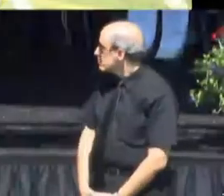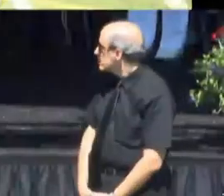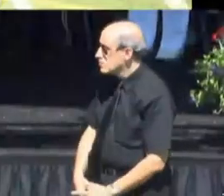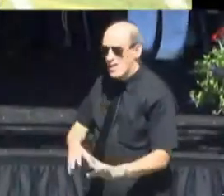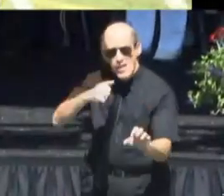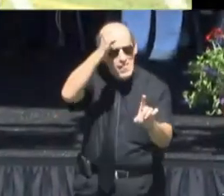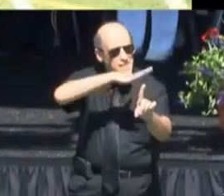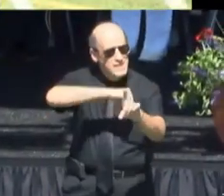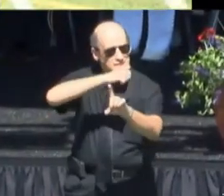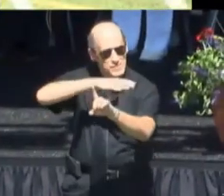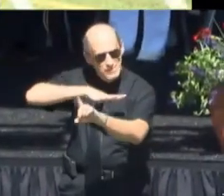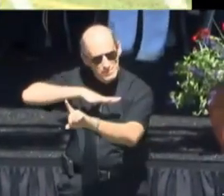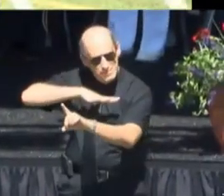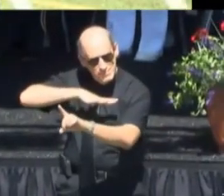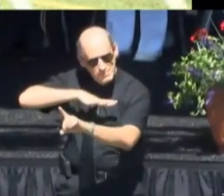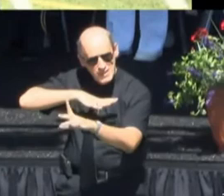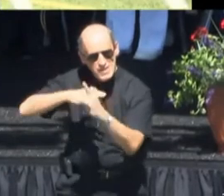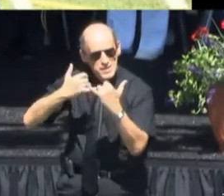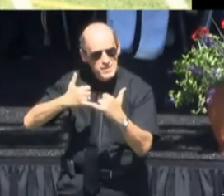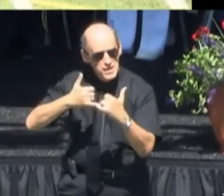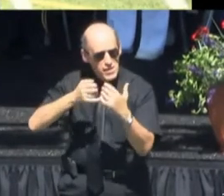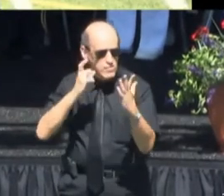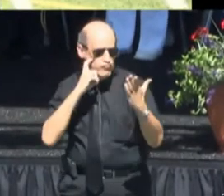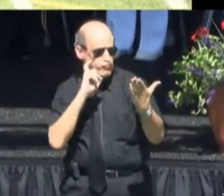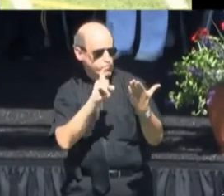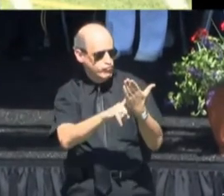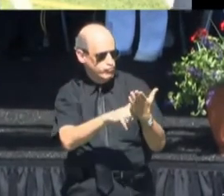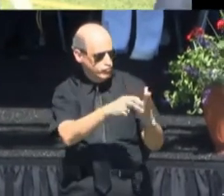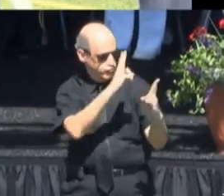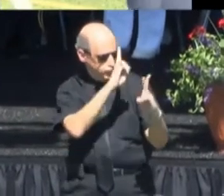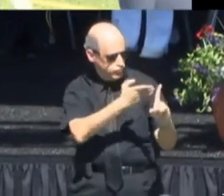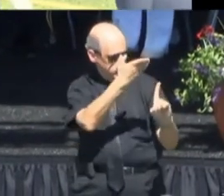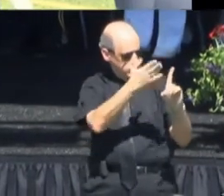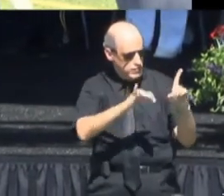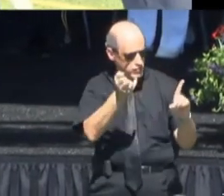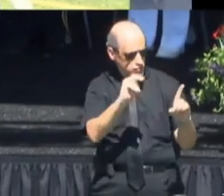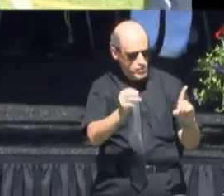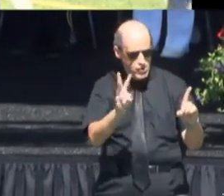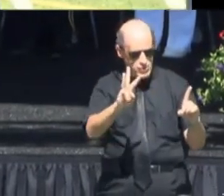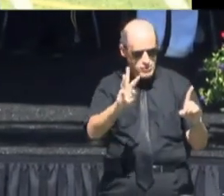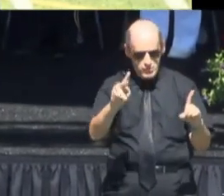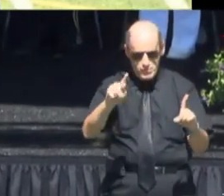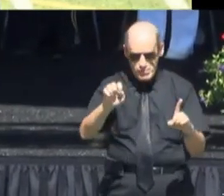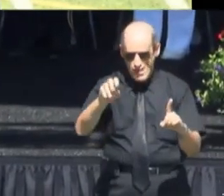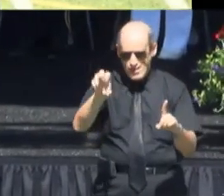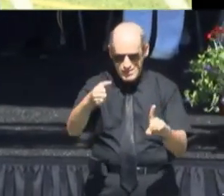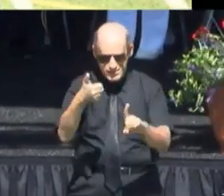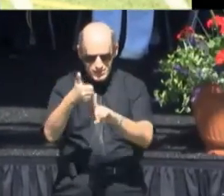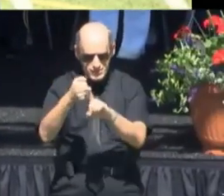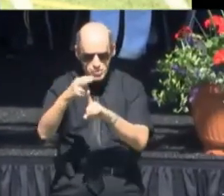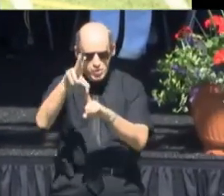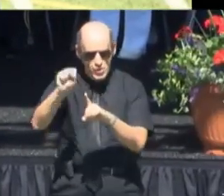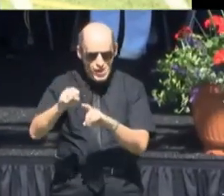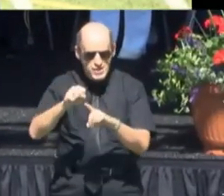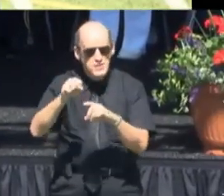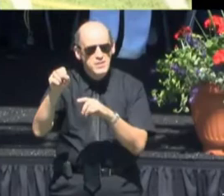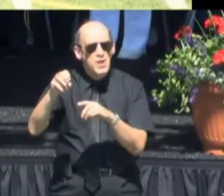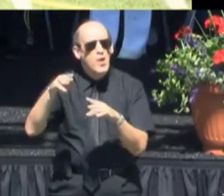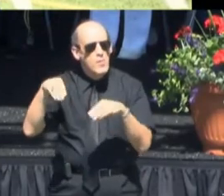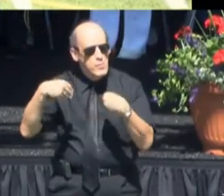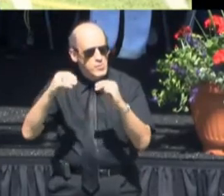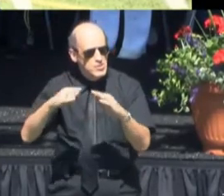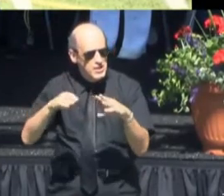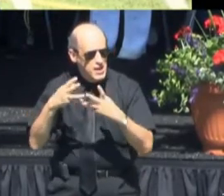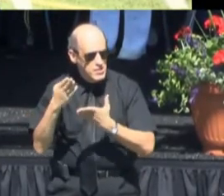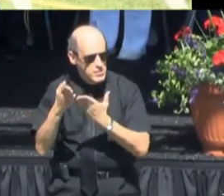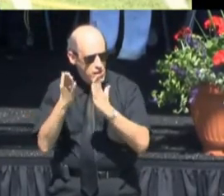Ladies and gentlemen, we would now like to pay special recognition to John W. Mattis, a United States merchant mariner who rose to the rank of